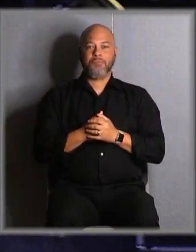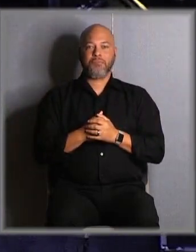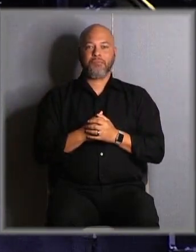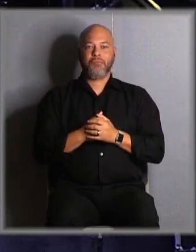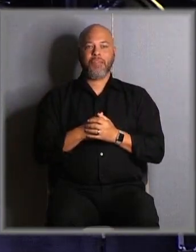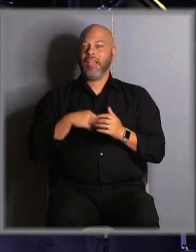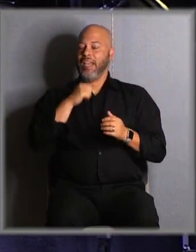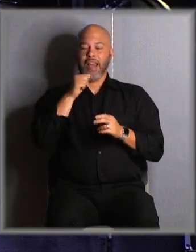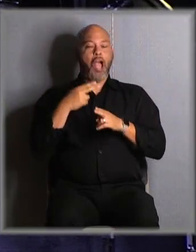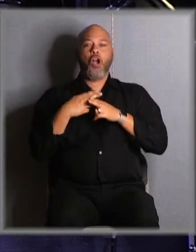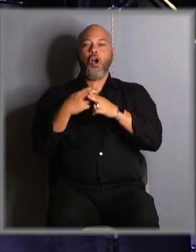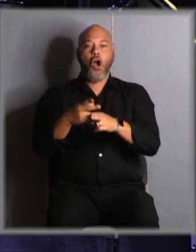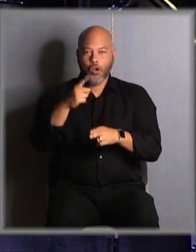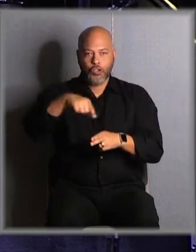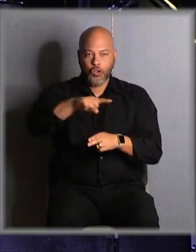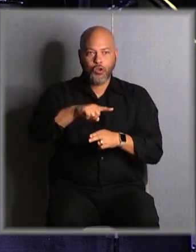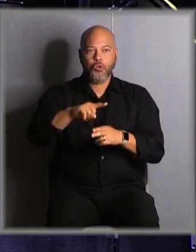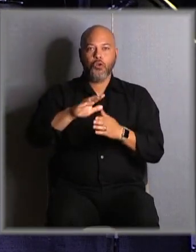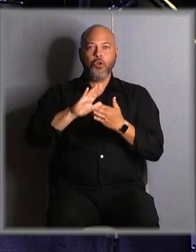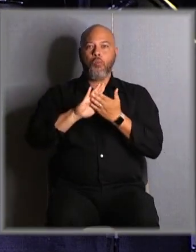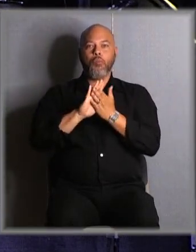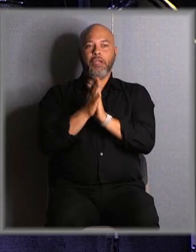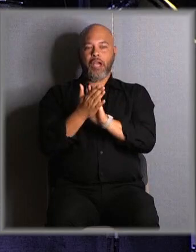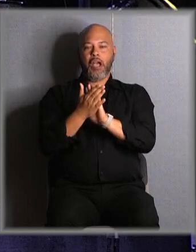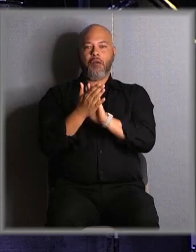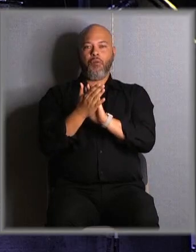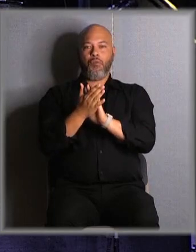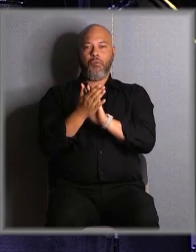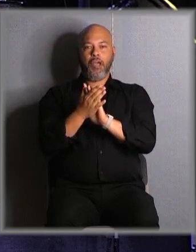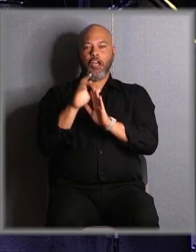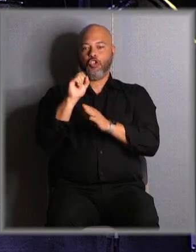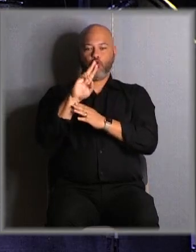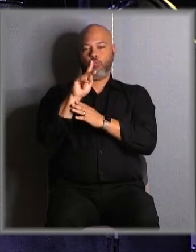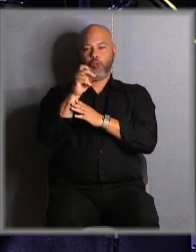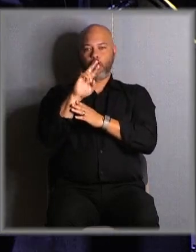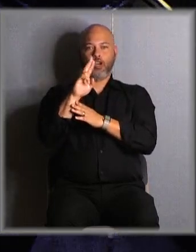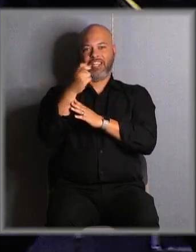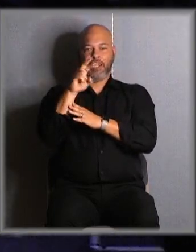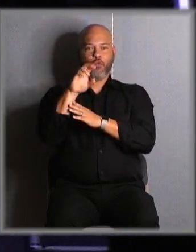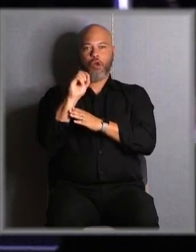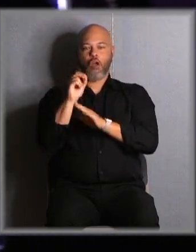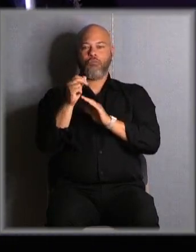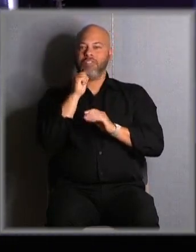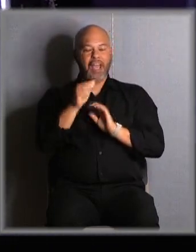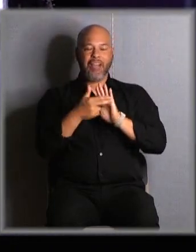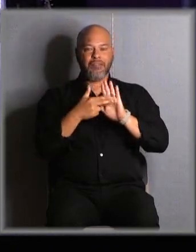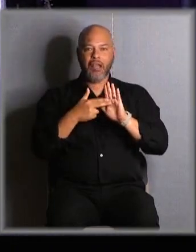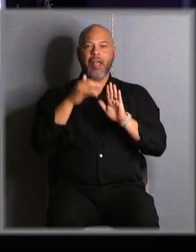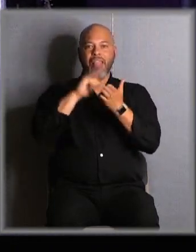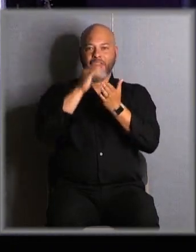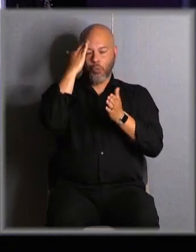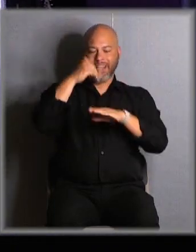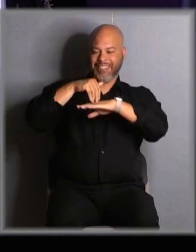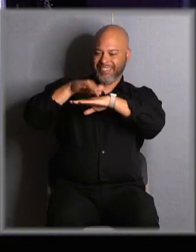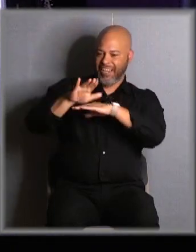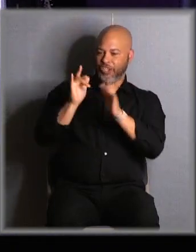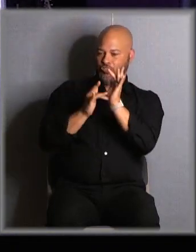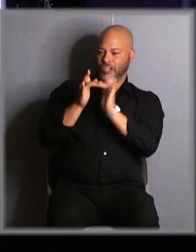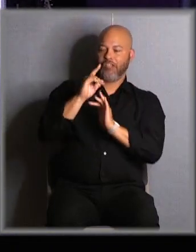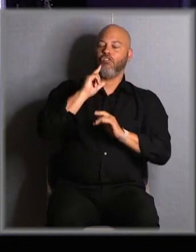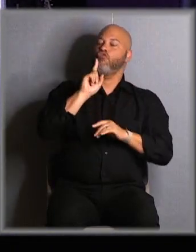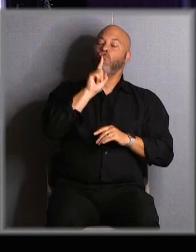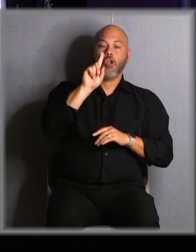He didn't call you to become a superhero. That's why he sent Jesus. There's only